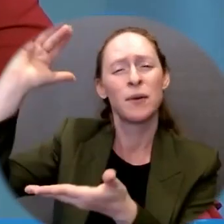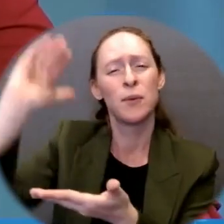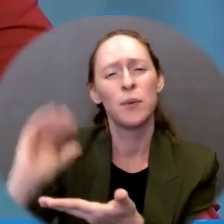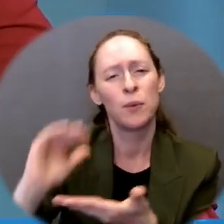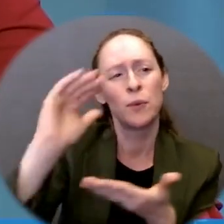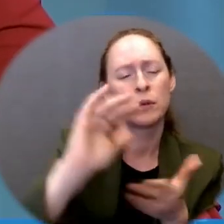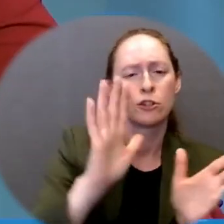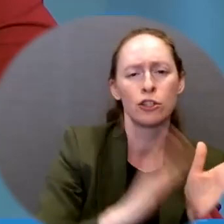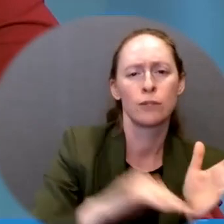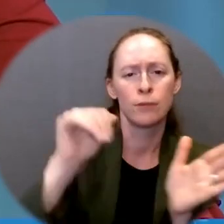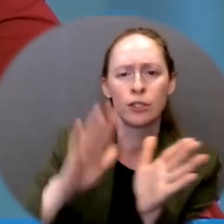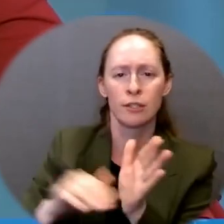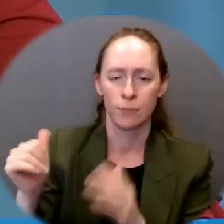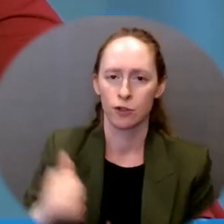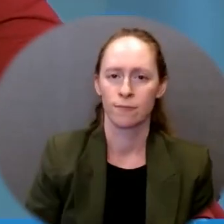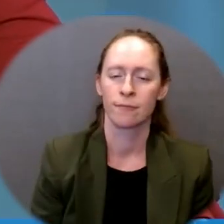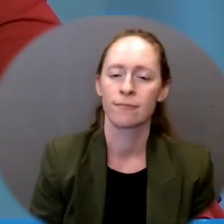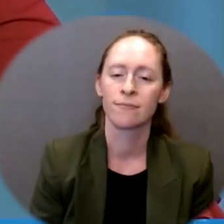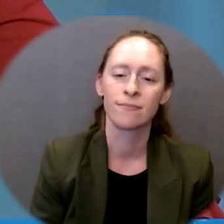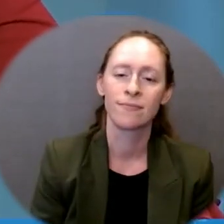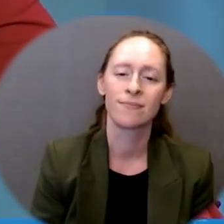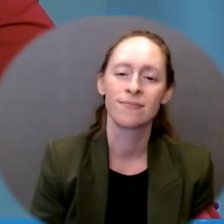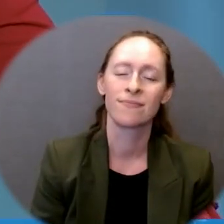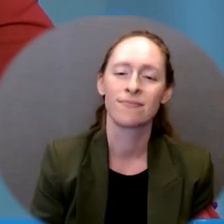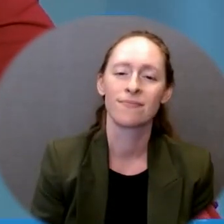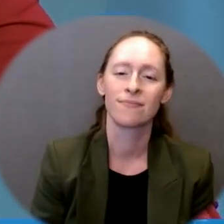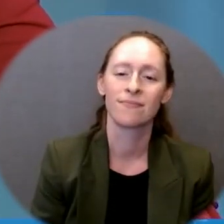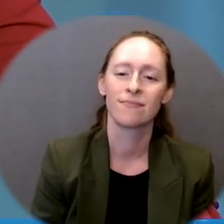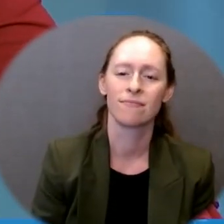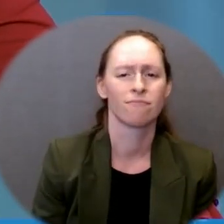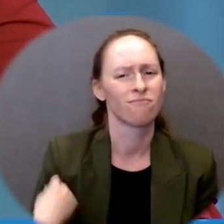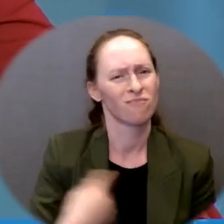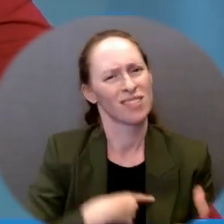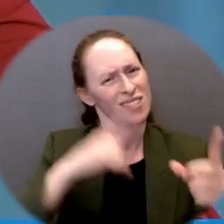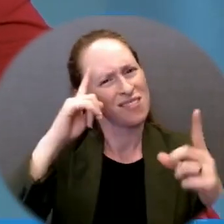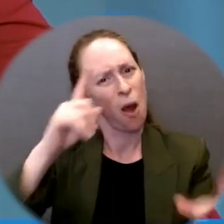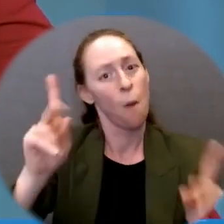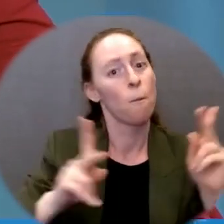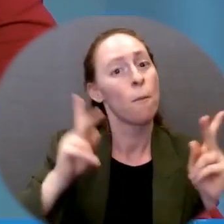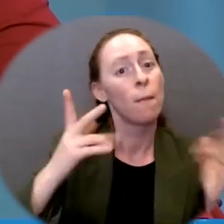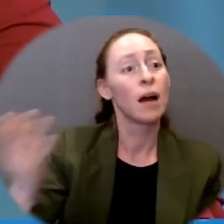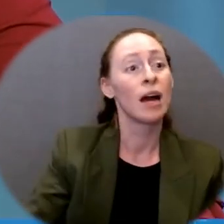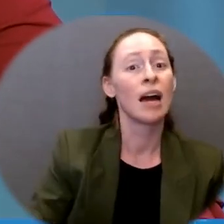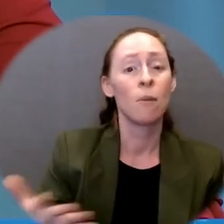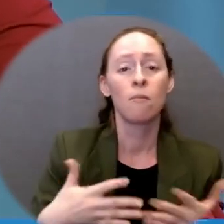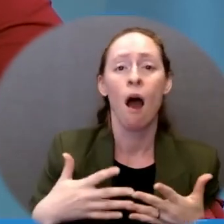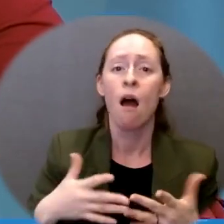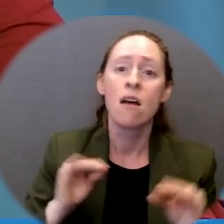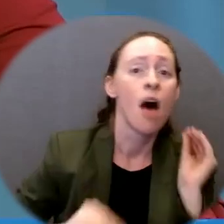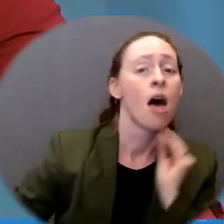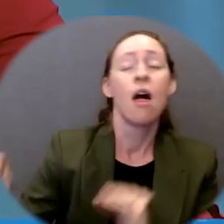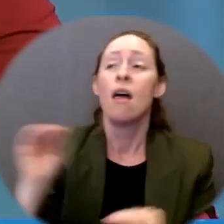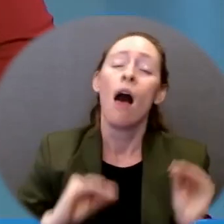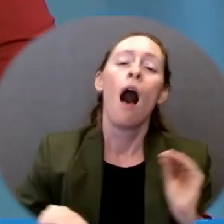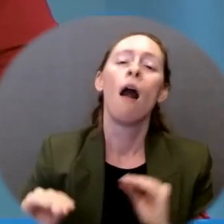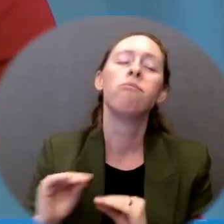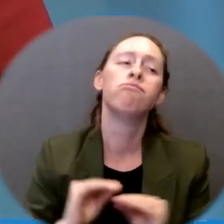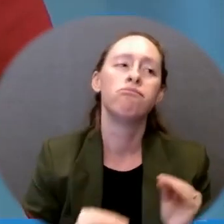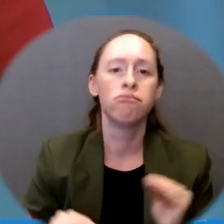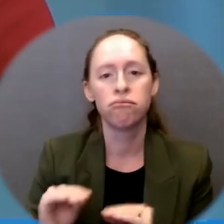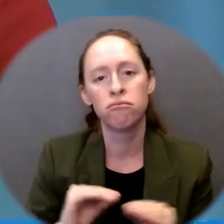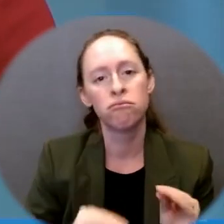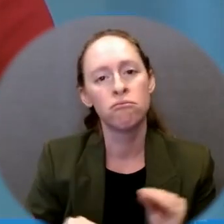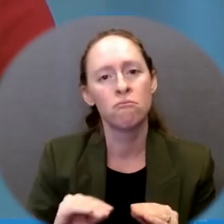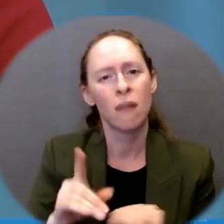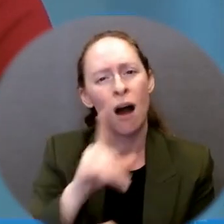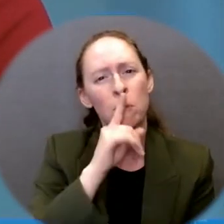that we're doing everything that we can to give the American public a little bit more breathing room without sacrificing all of the historic